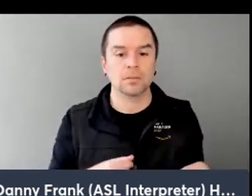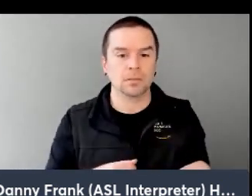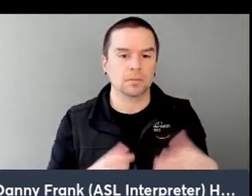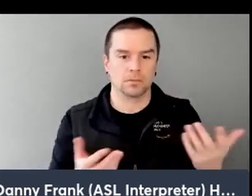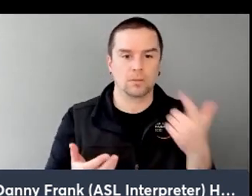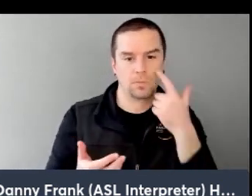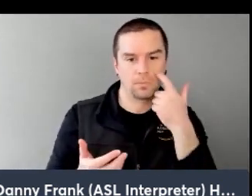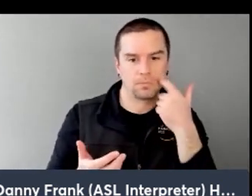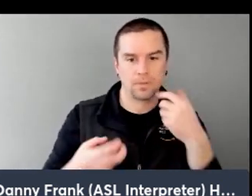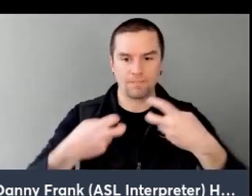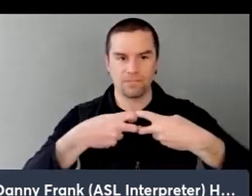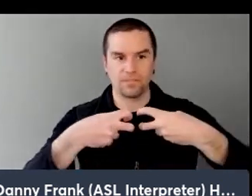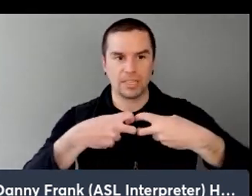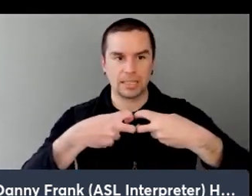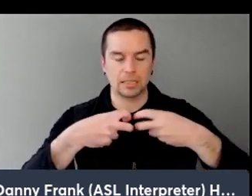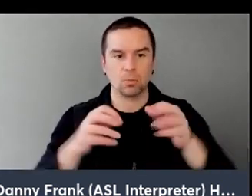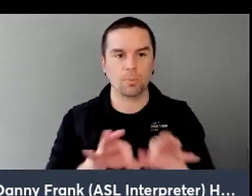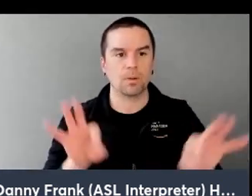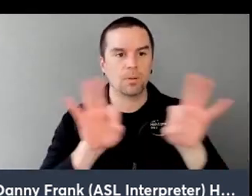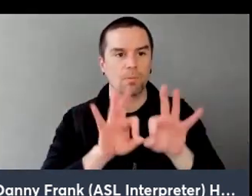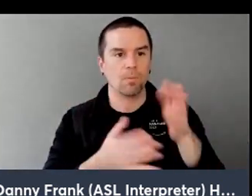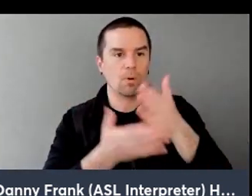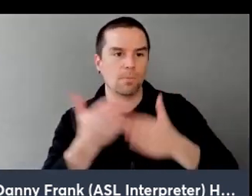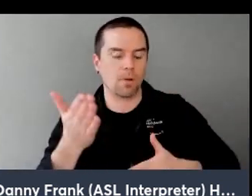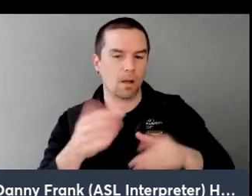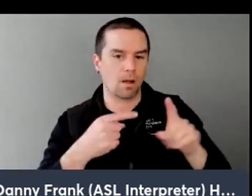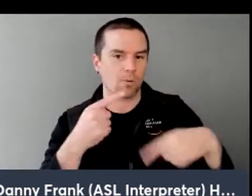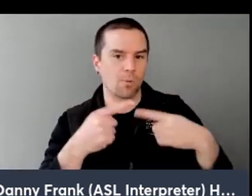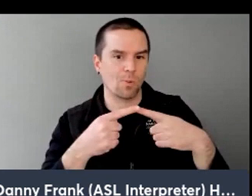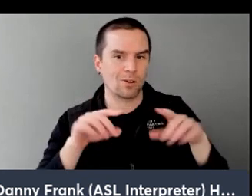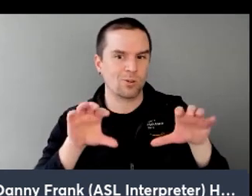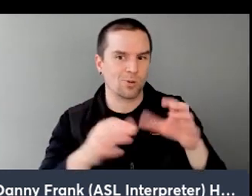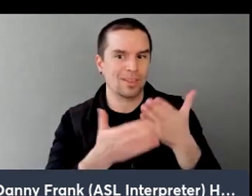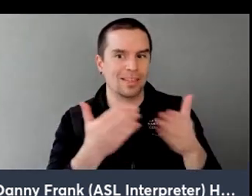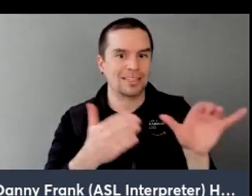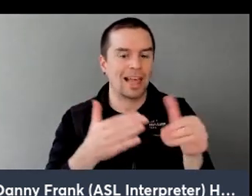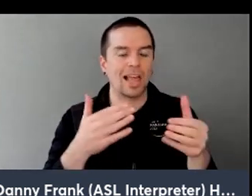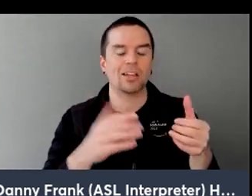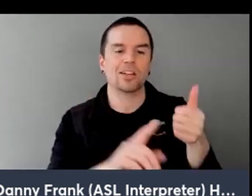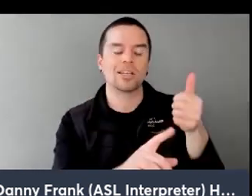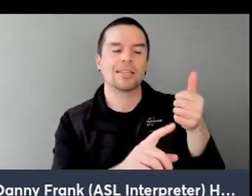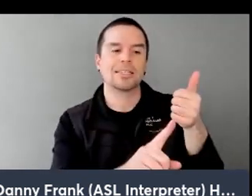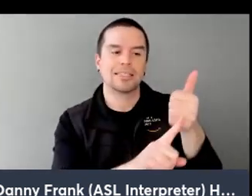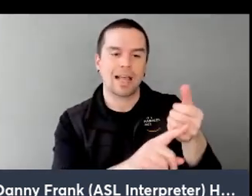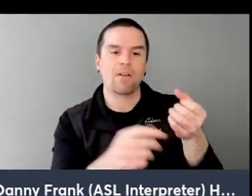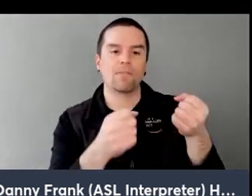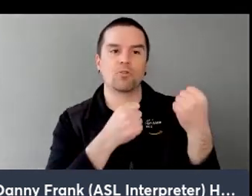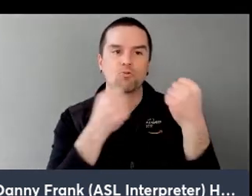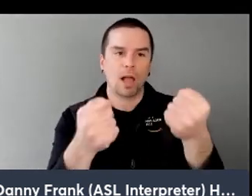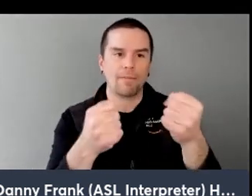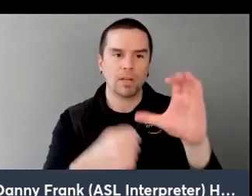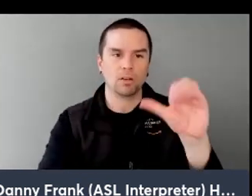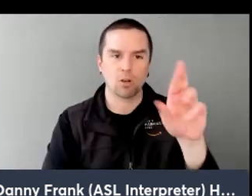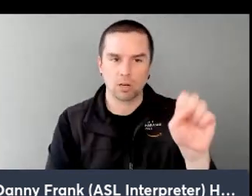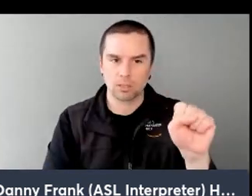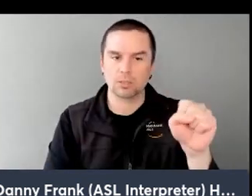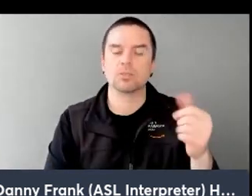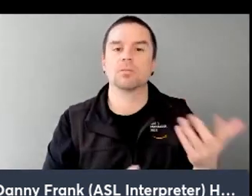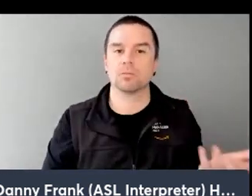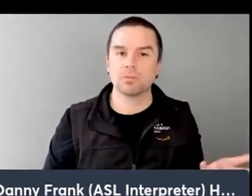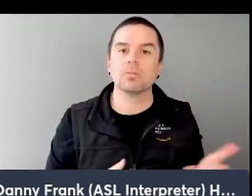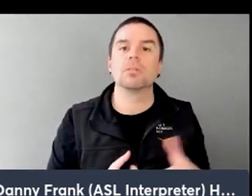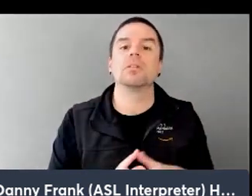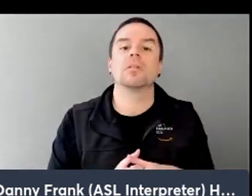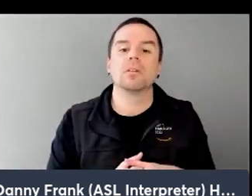physics will be a key characteristic when you're doing something like autonomous driving, right? Like, so that makes a lot of sense